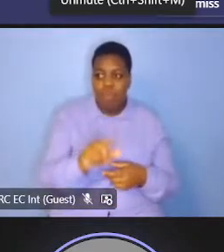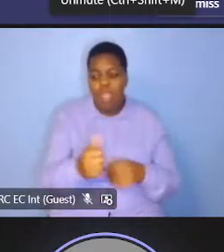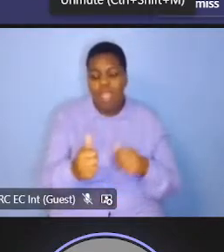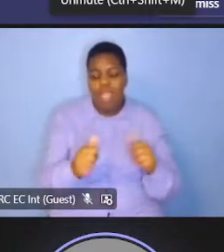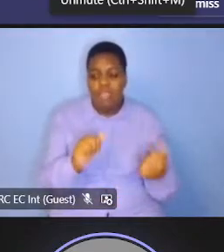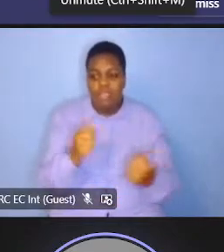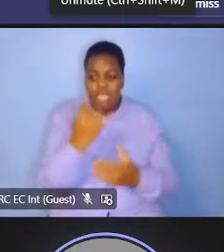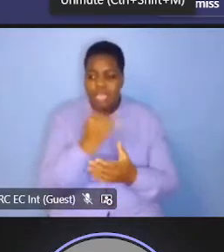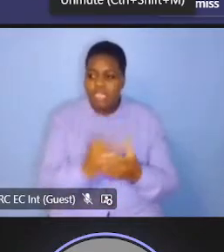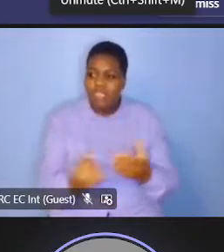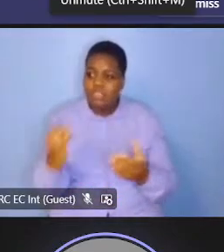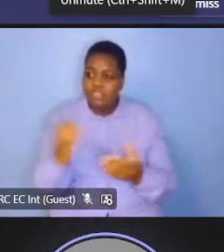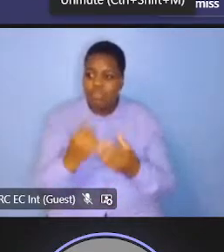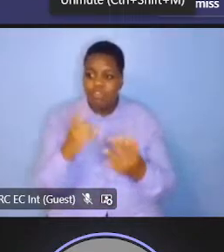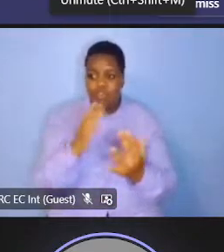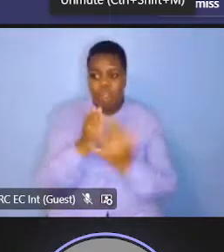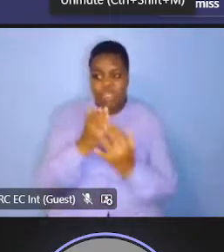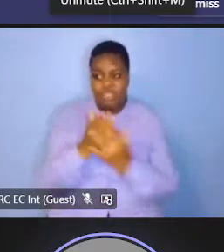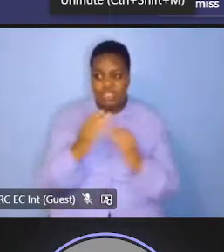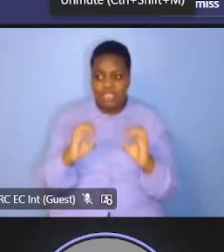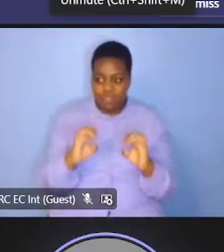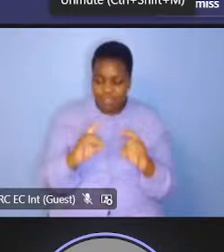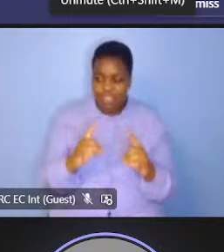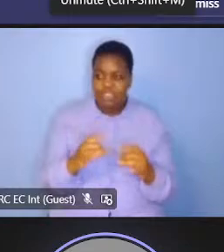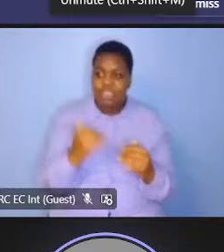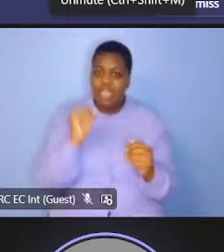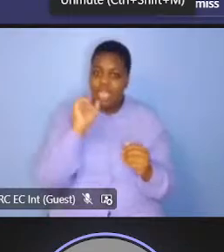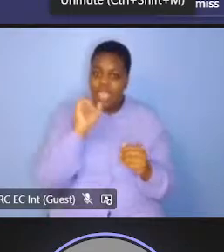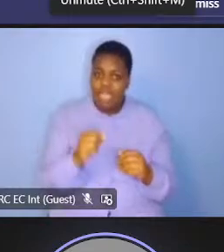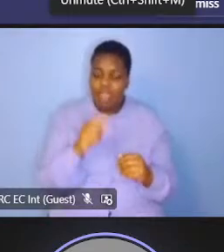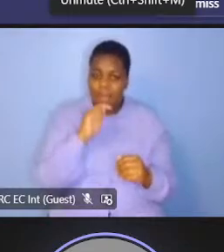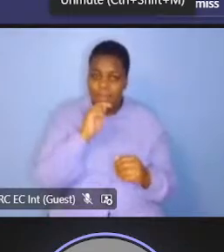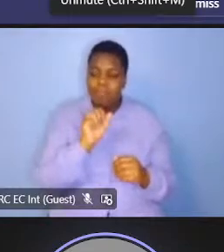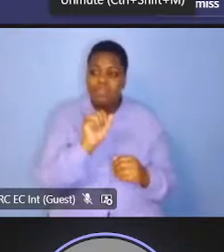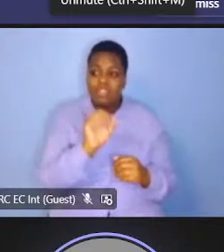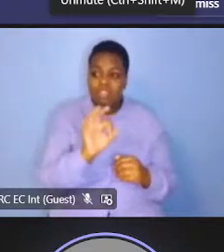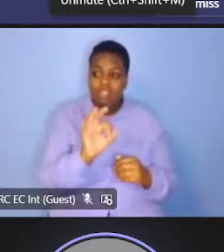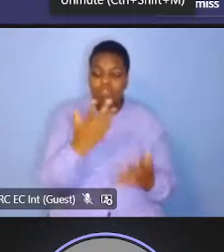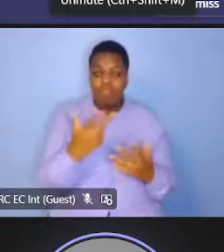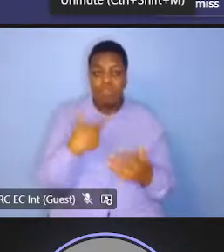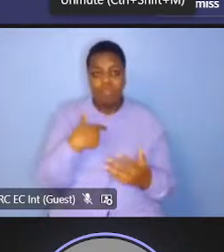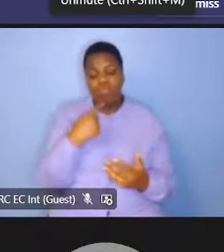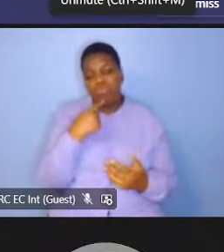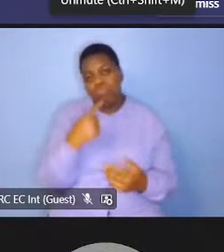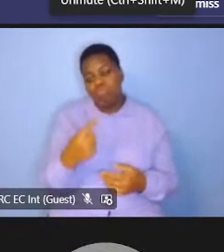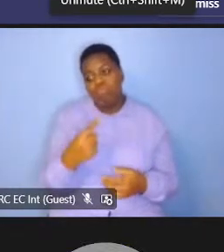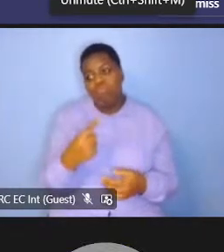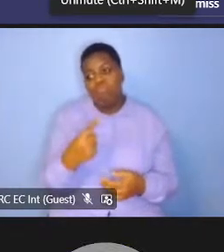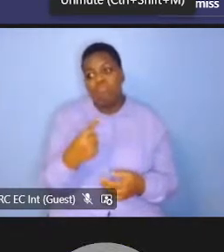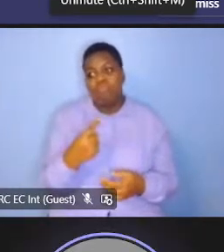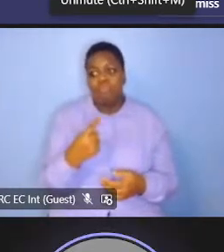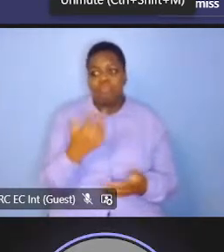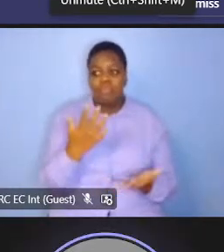individuals in terms of access to education. So even if we are saying it should be